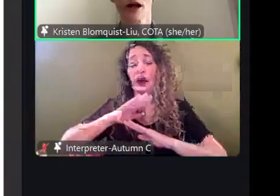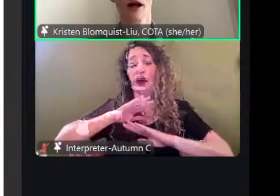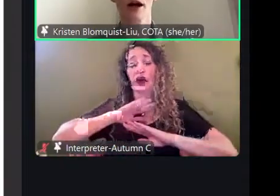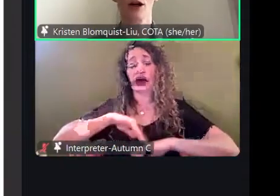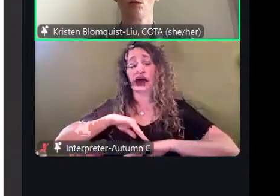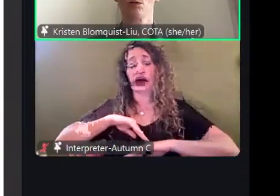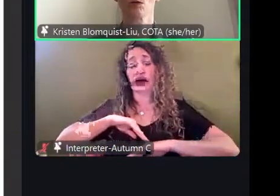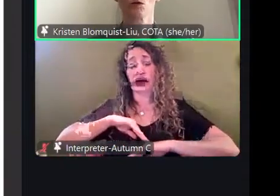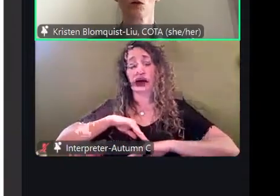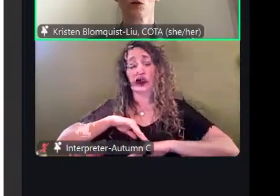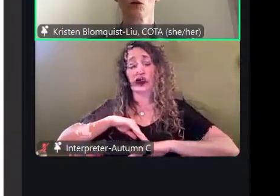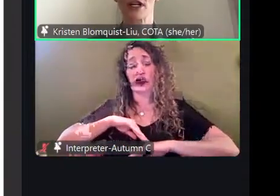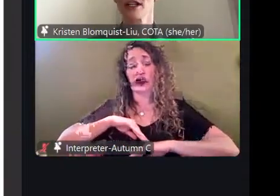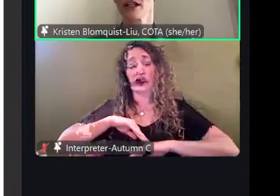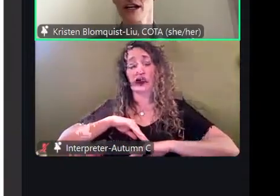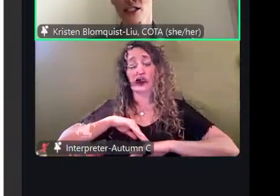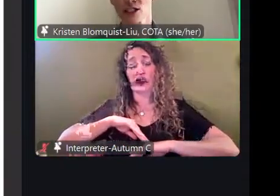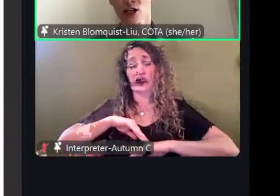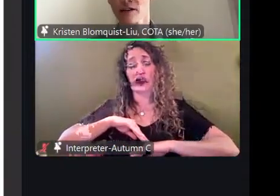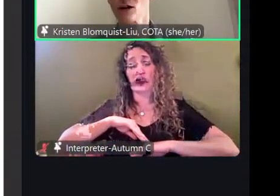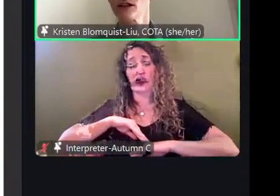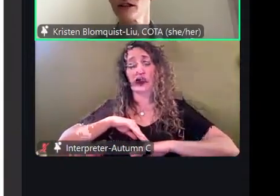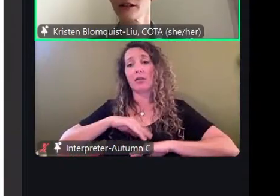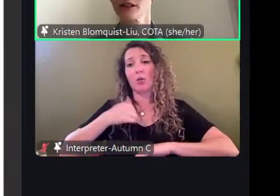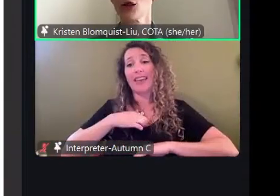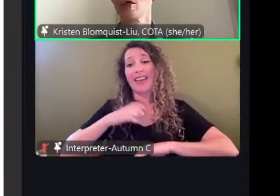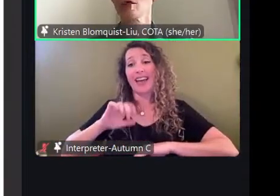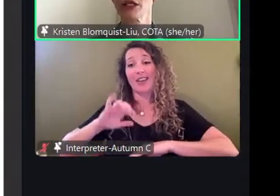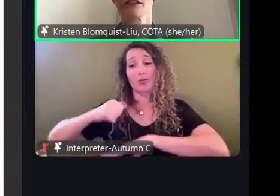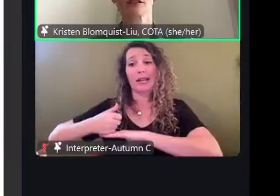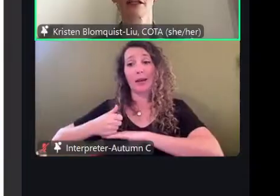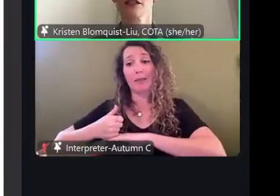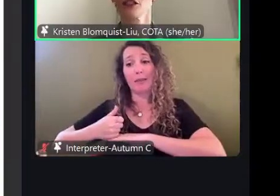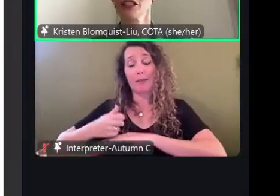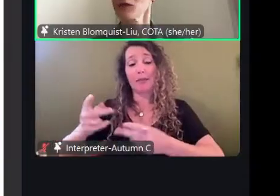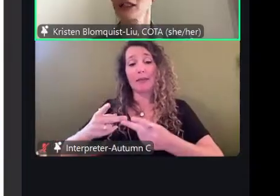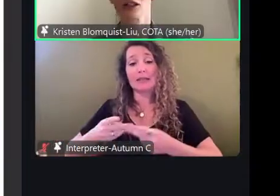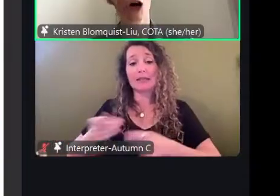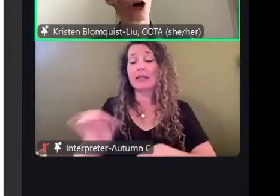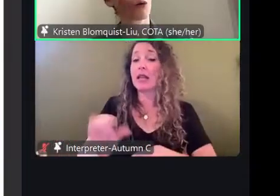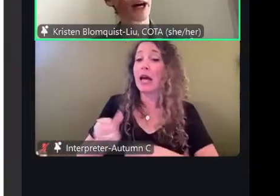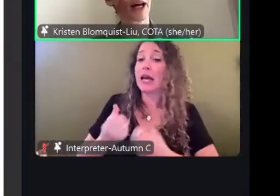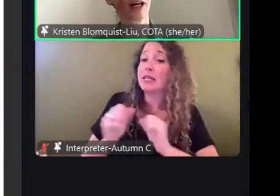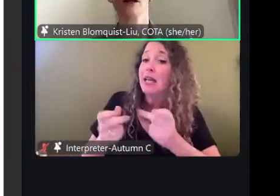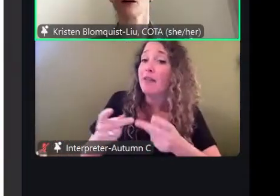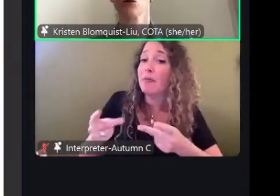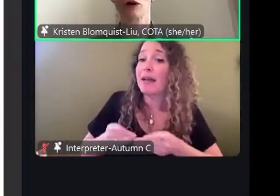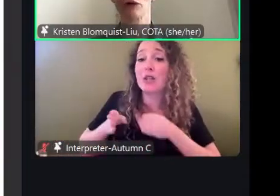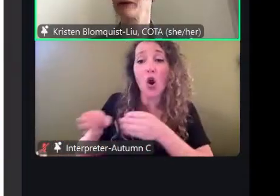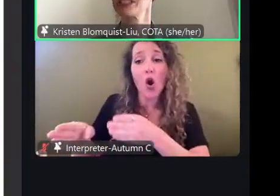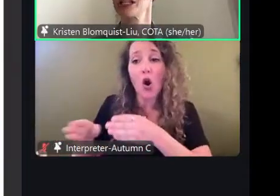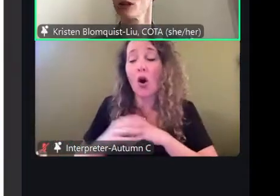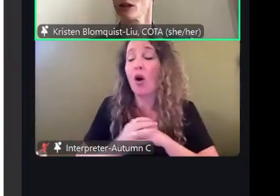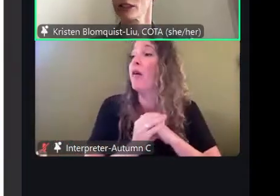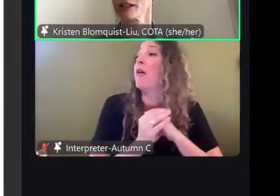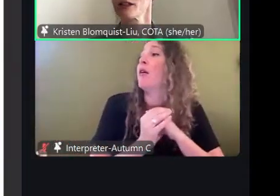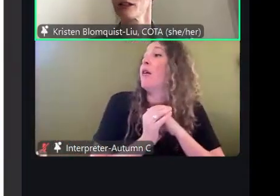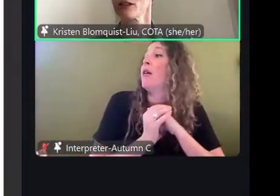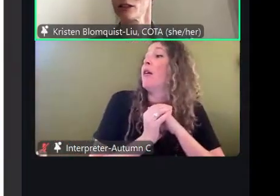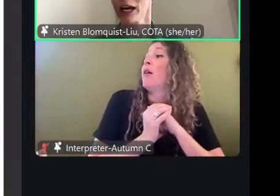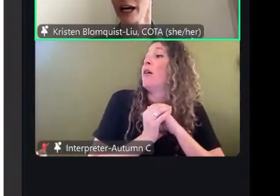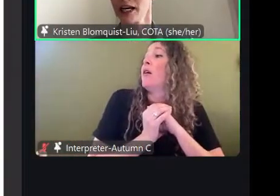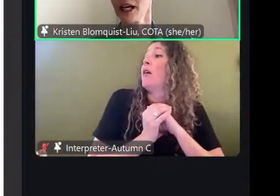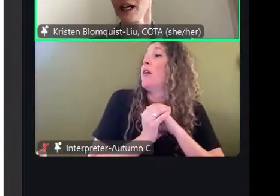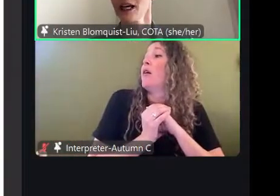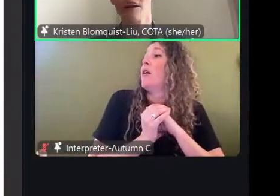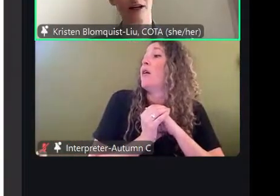faint. We had to carve out some places, like a safe place in the hallway where we would sit closer